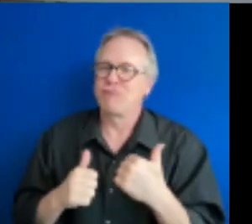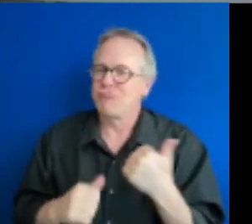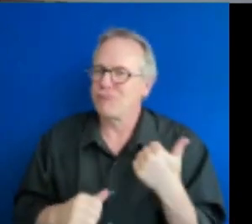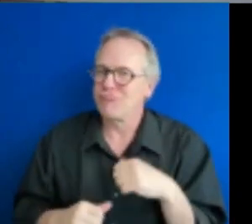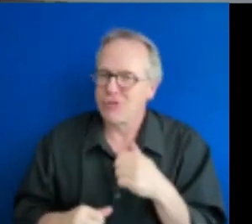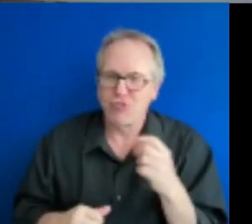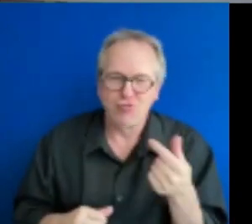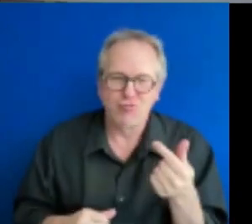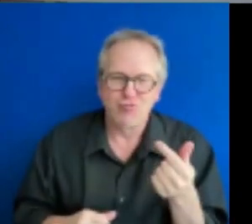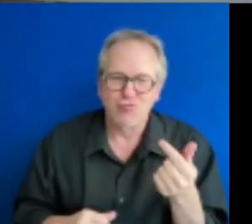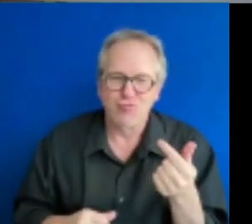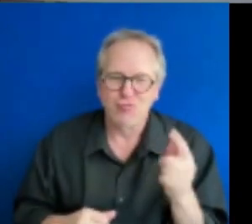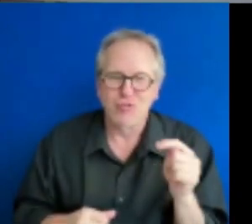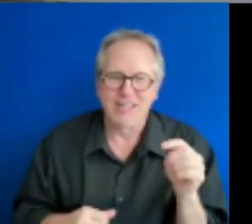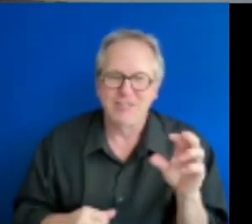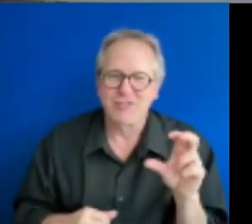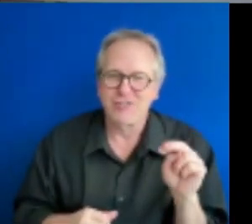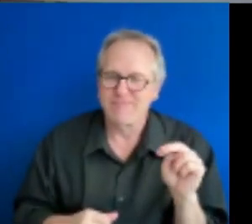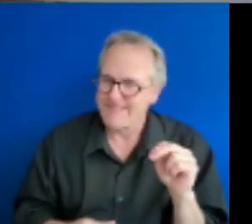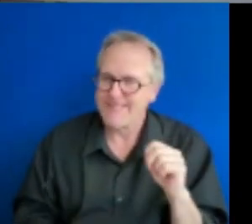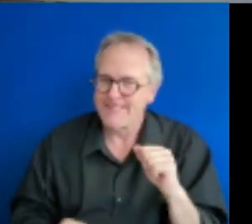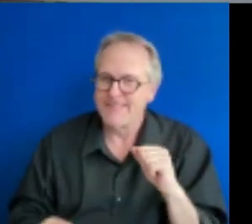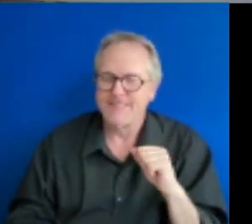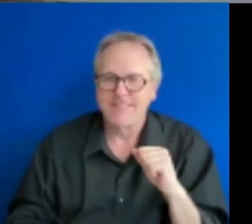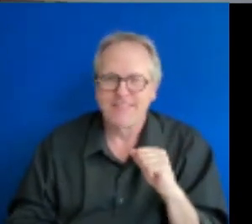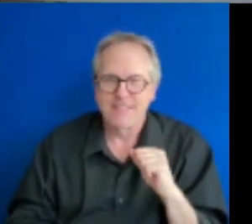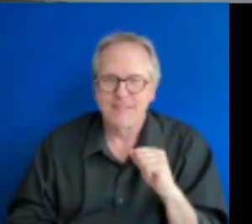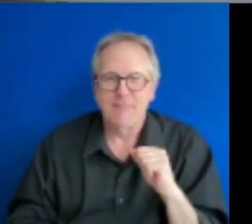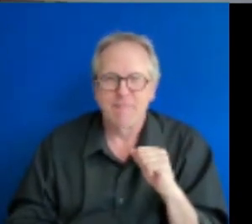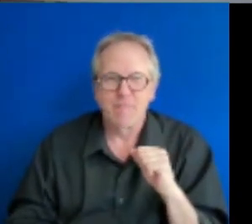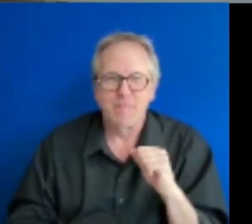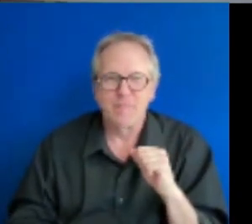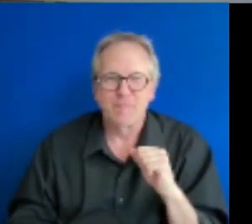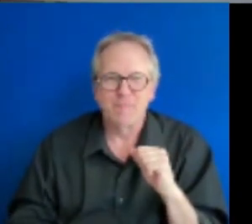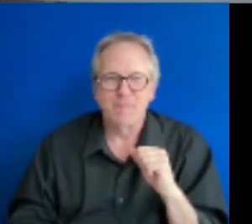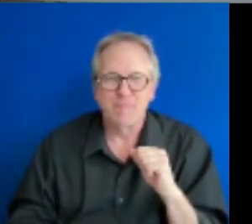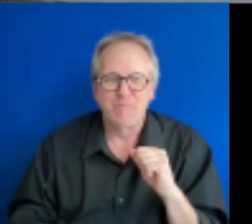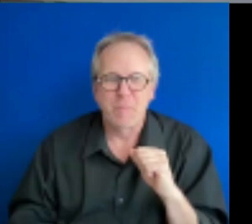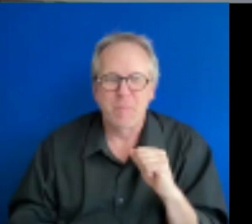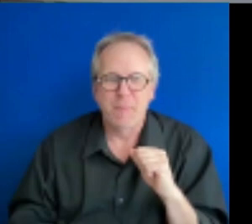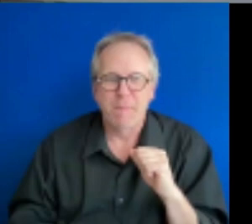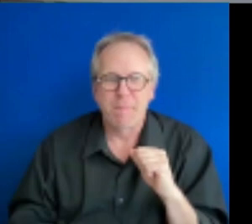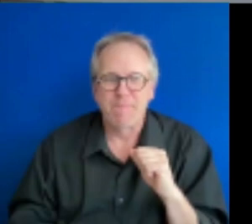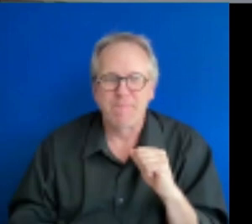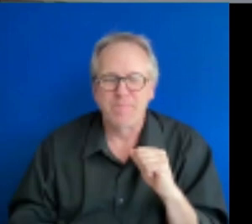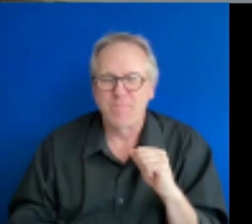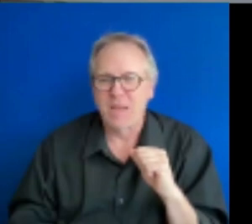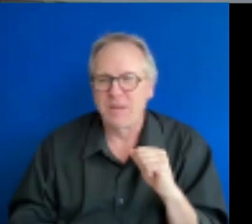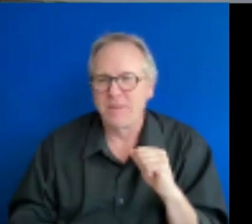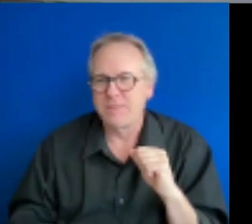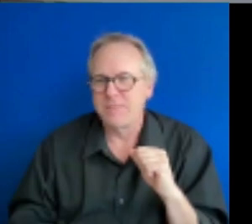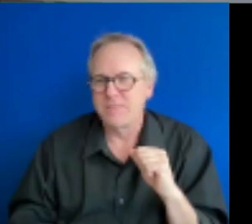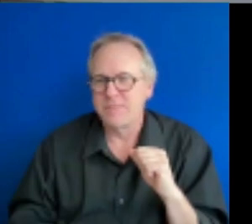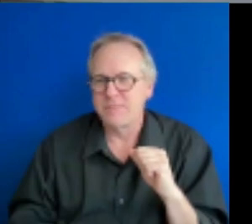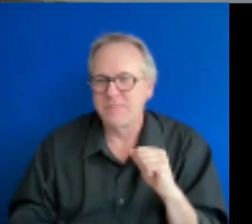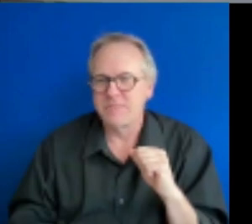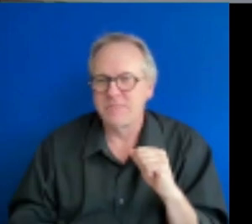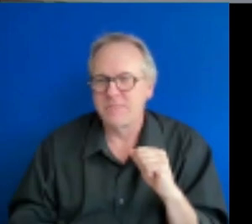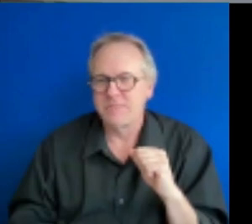Yes, we've had Gretchen talk with our ATF